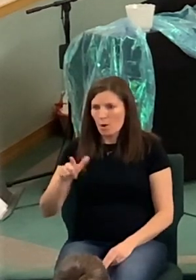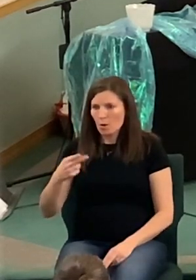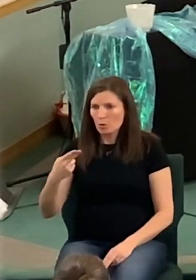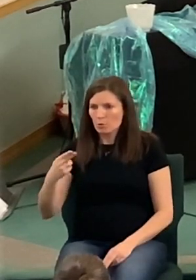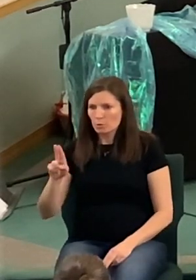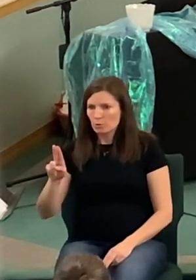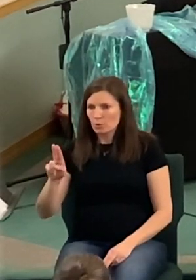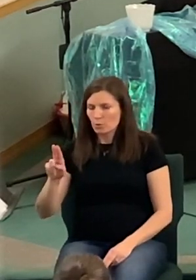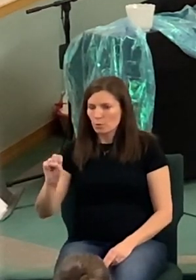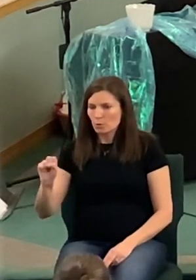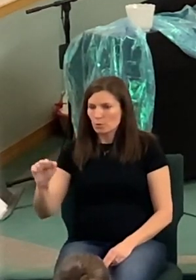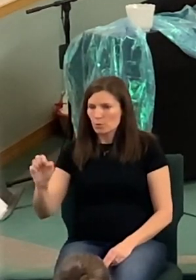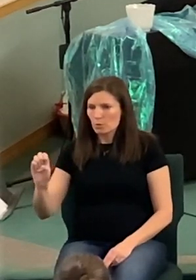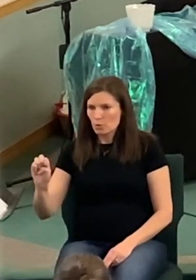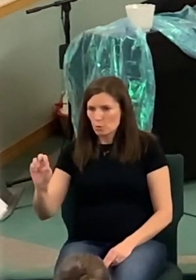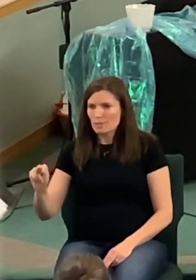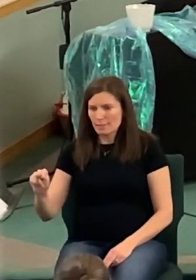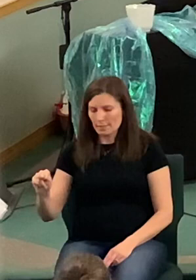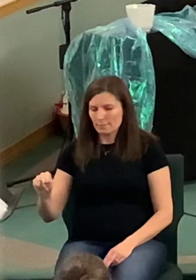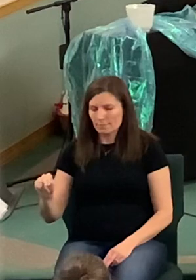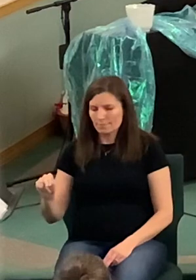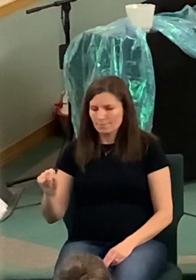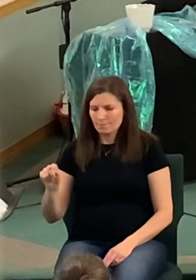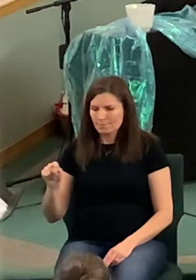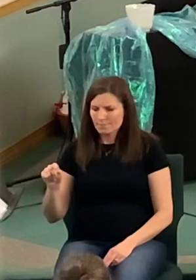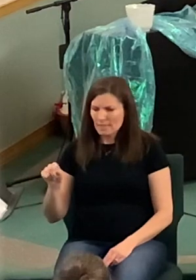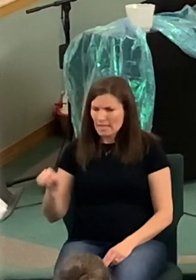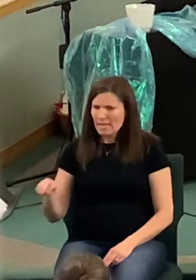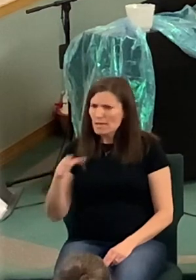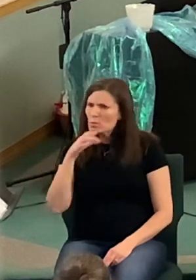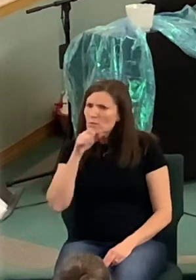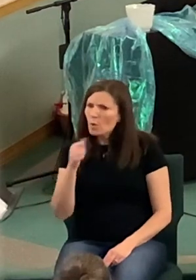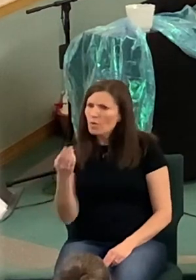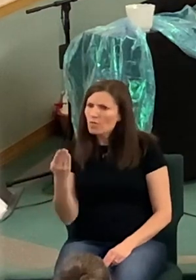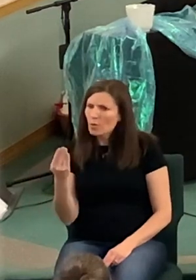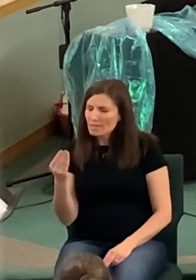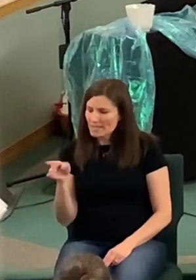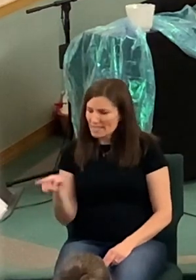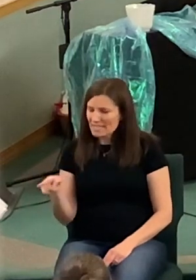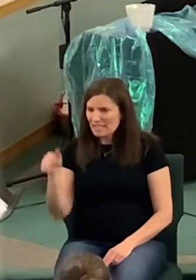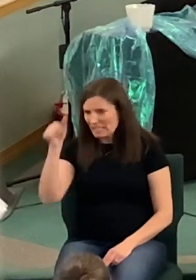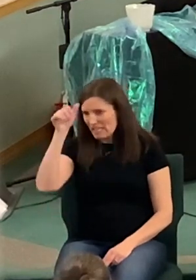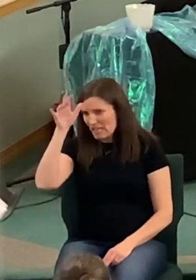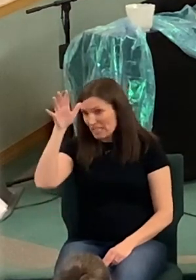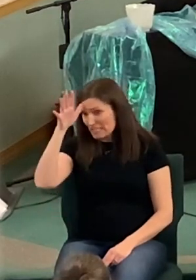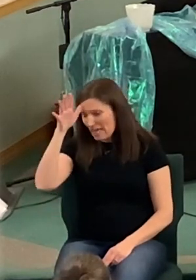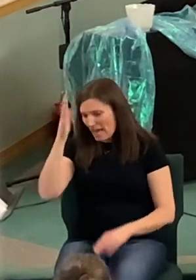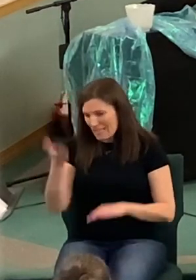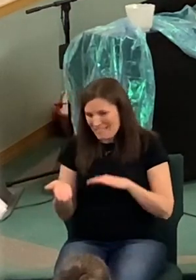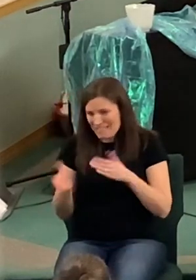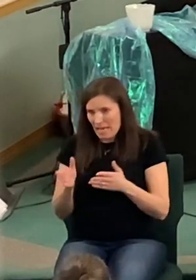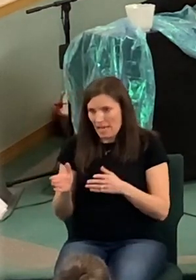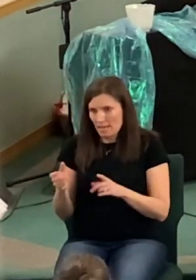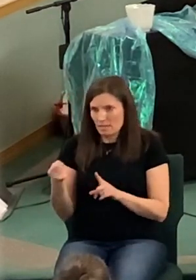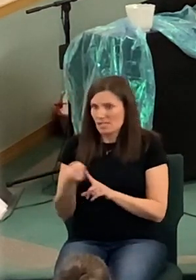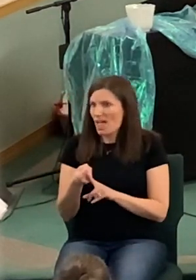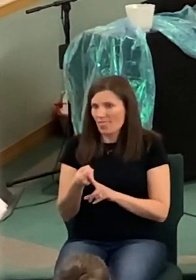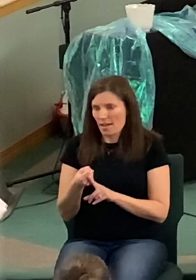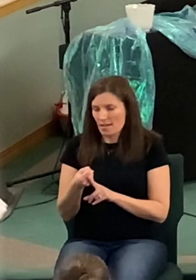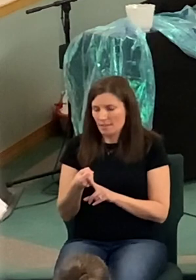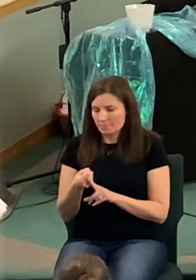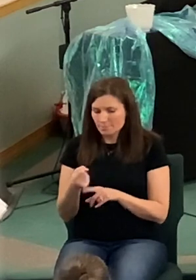Ireland. When he was 14 years old, his dad died unexpectedly. And as they were at the graveside lowering his dad